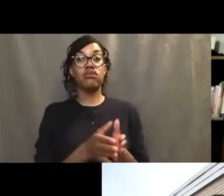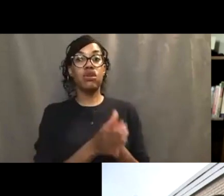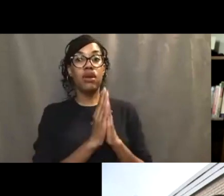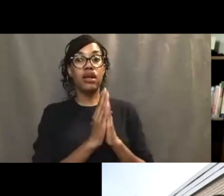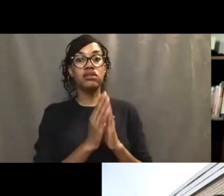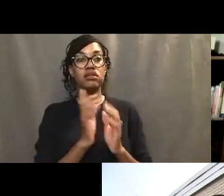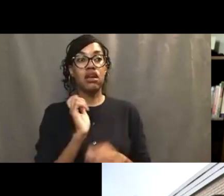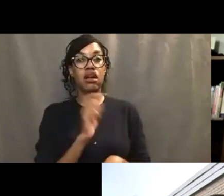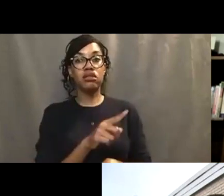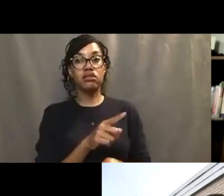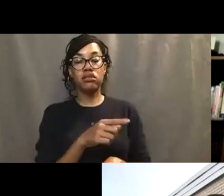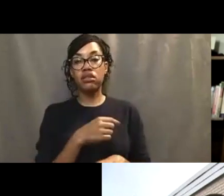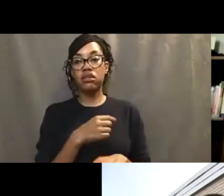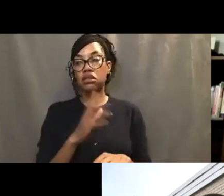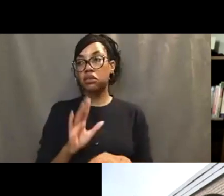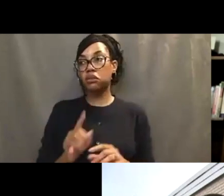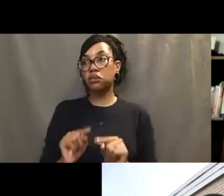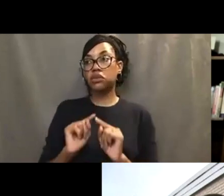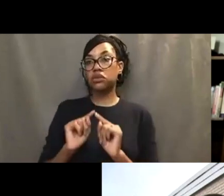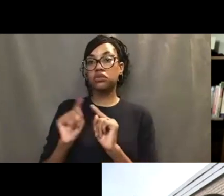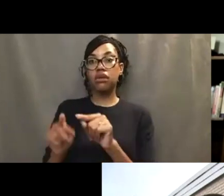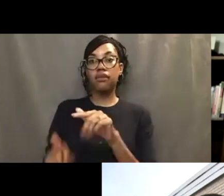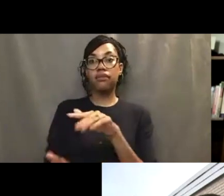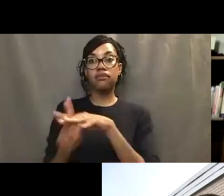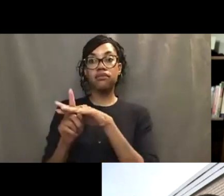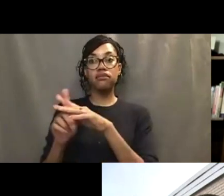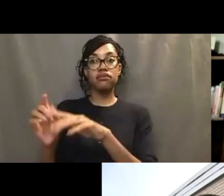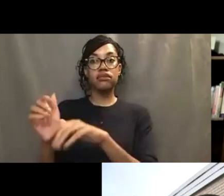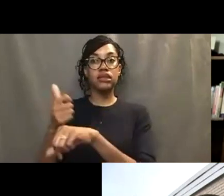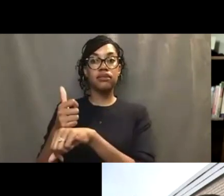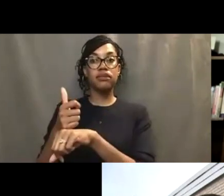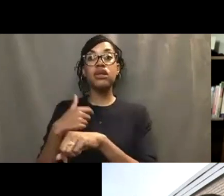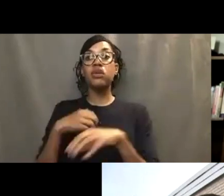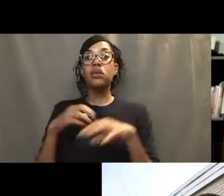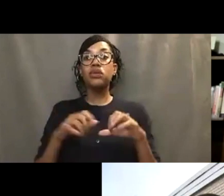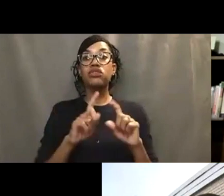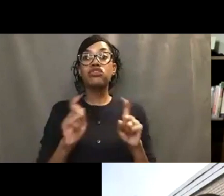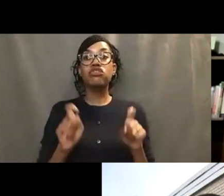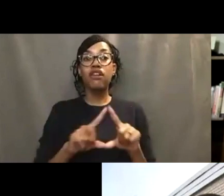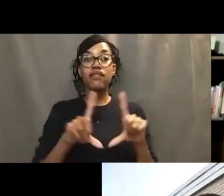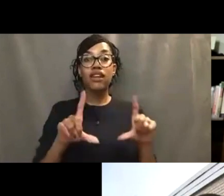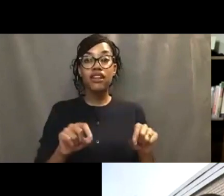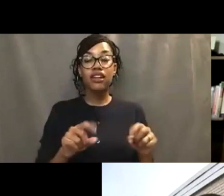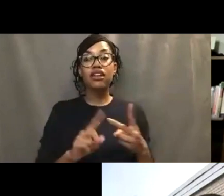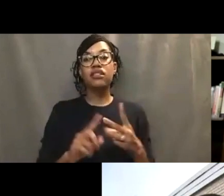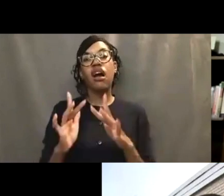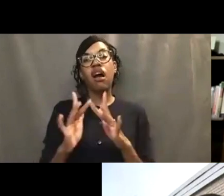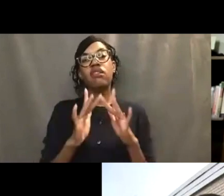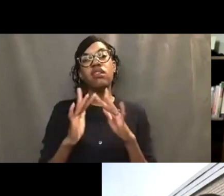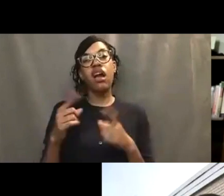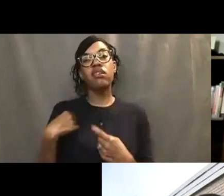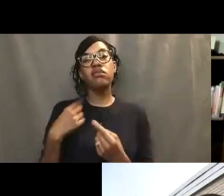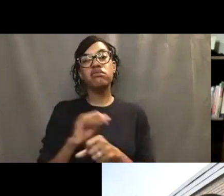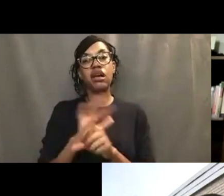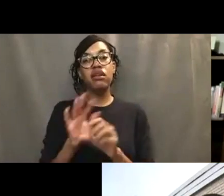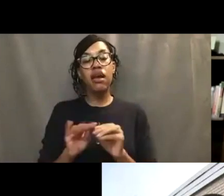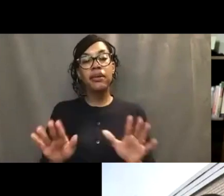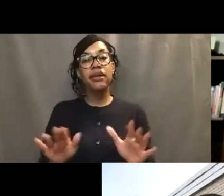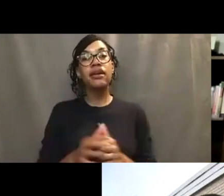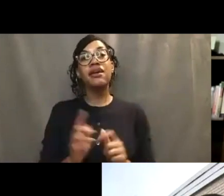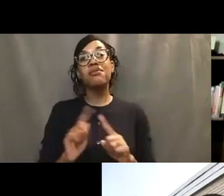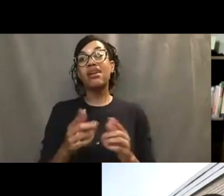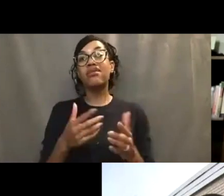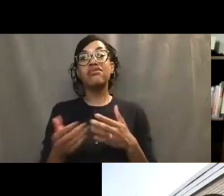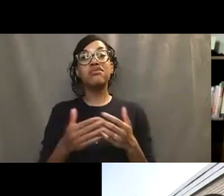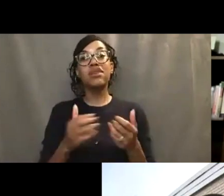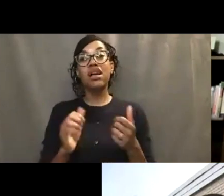again, we do the survey card. We've done online since the pandemic. So any way we can reach people,